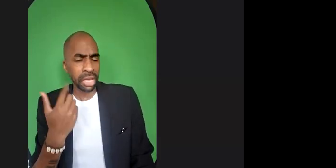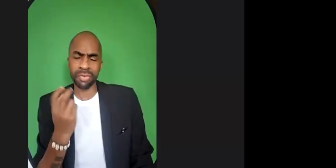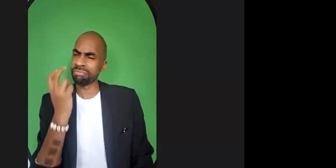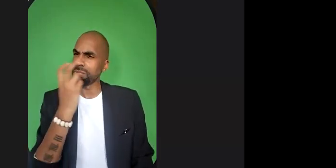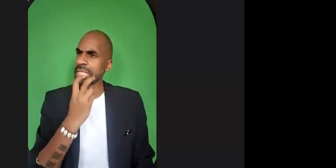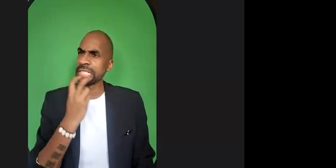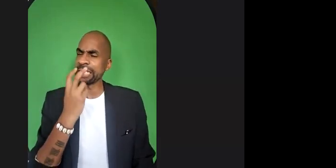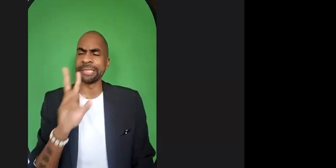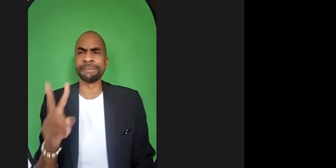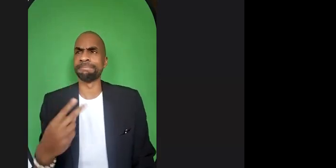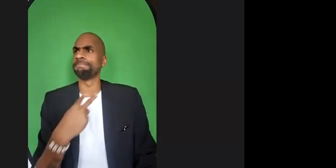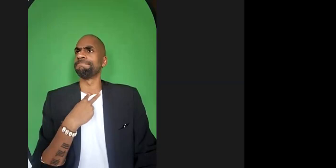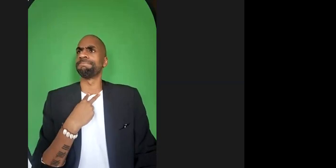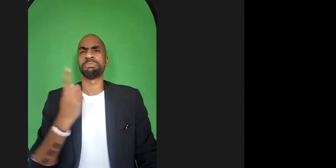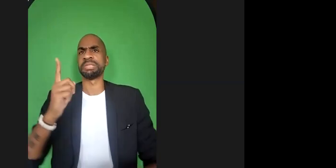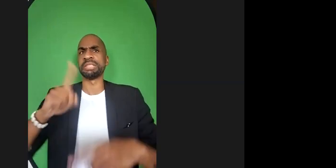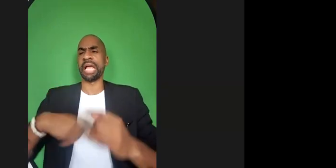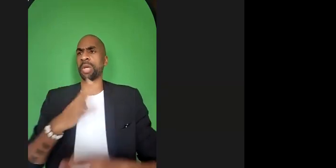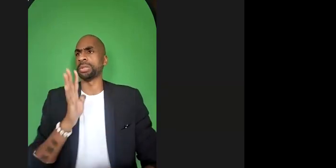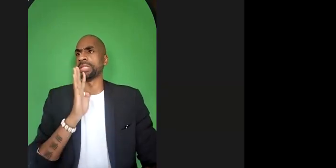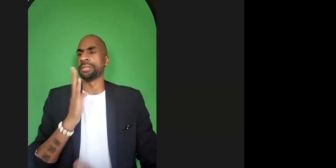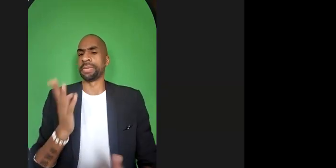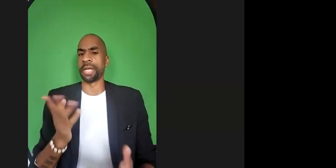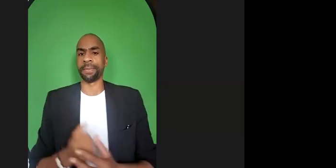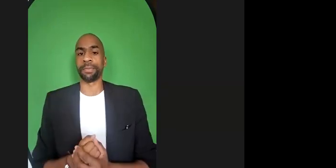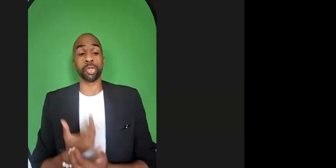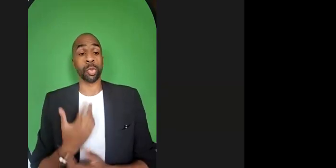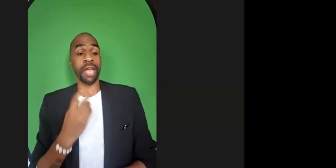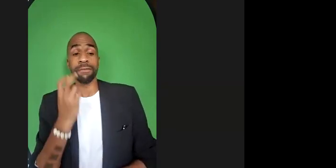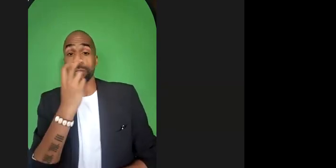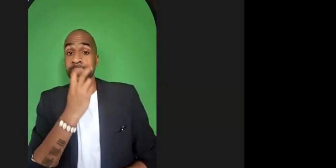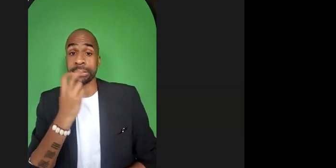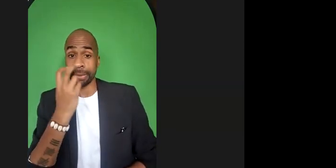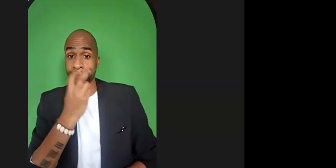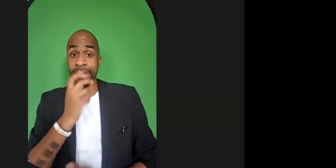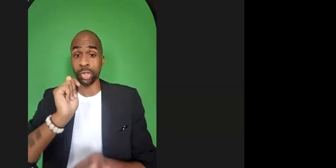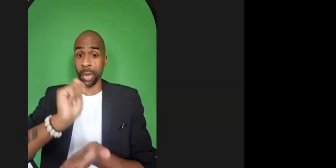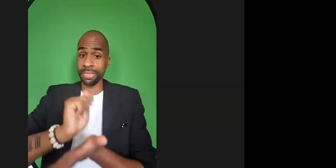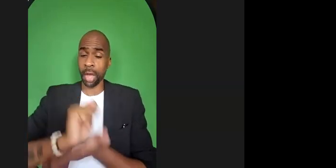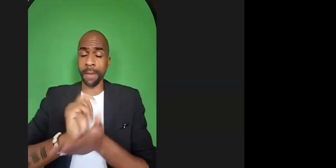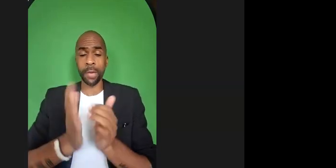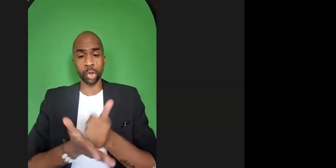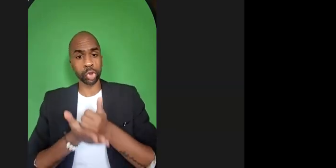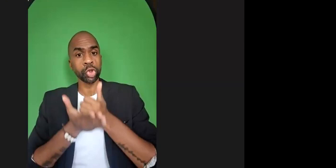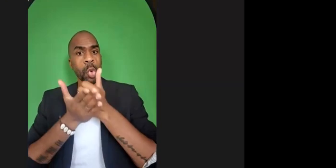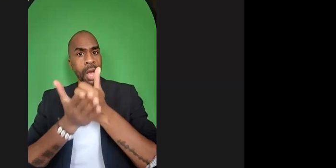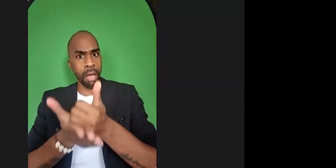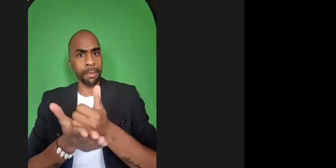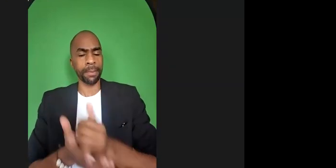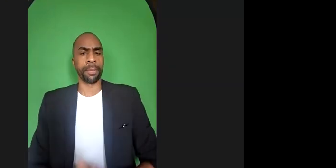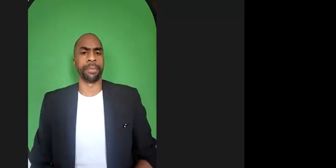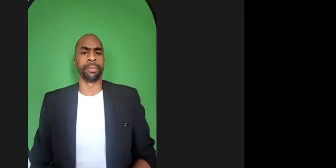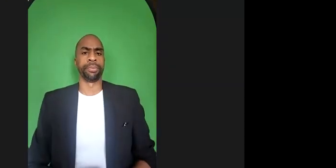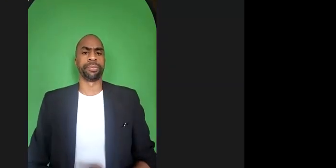so we encourage patients to work with speech therapists to maintain their ability to speak as long as possible, and then also to learn